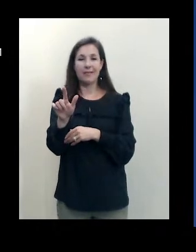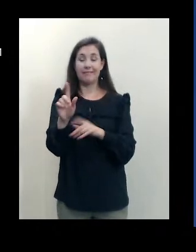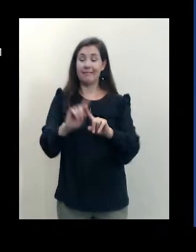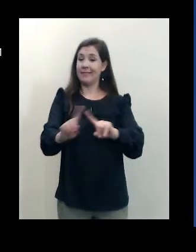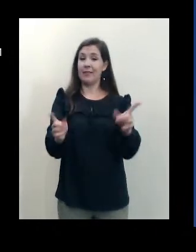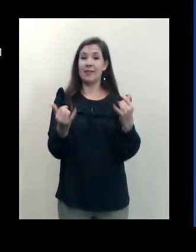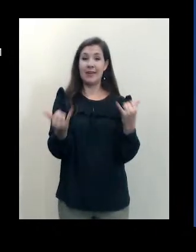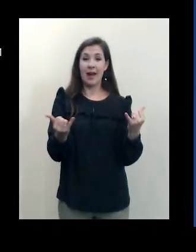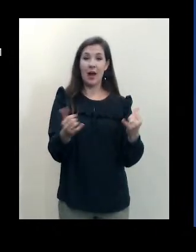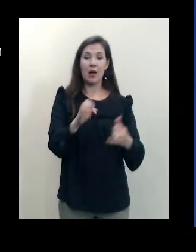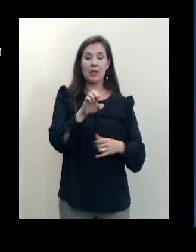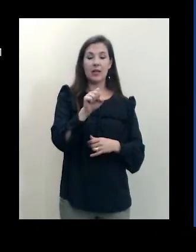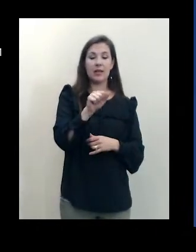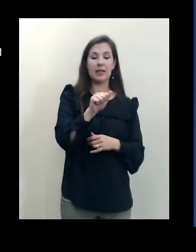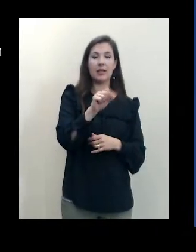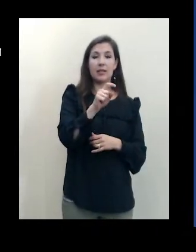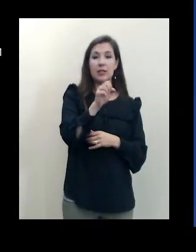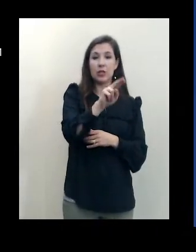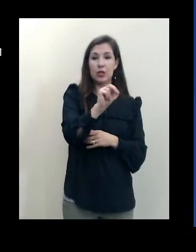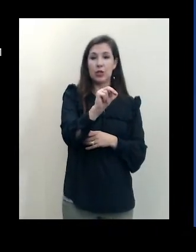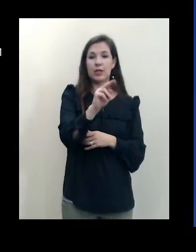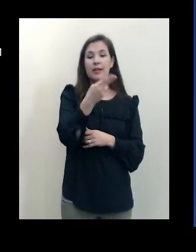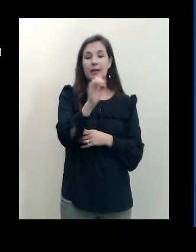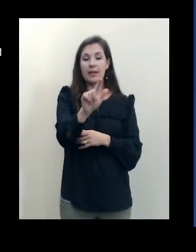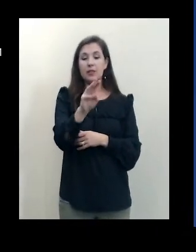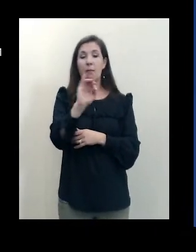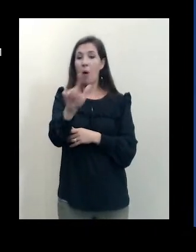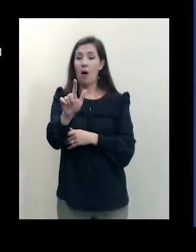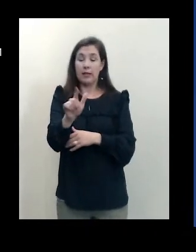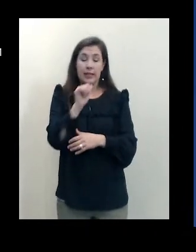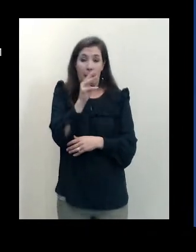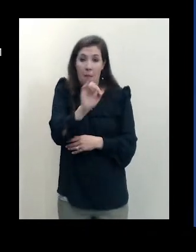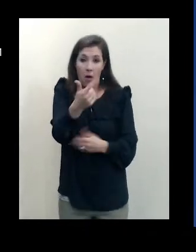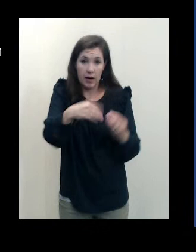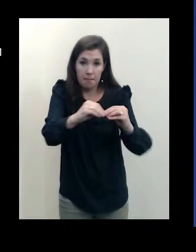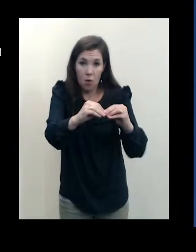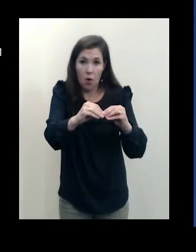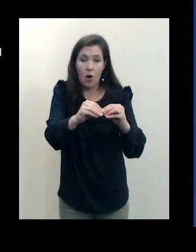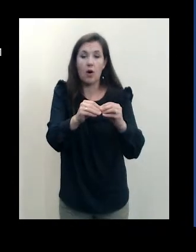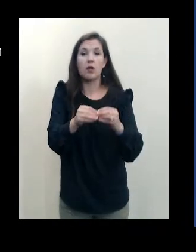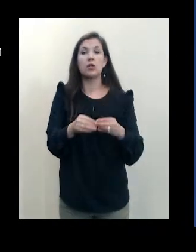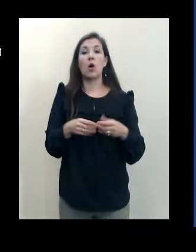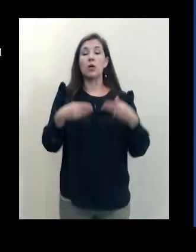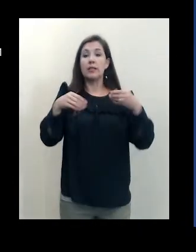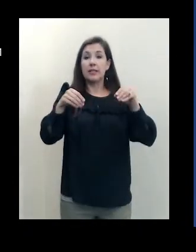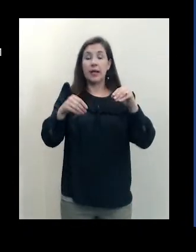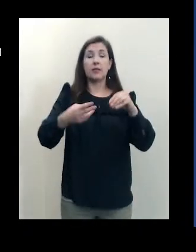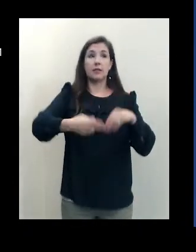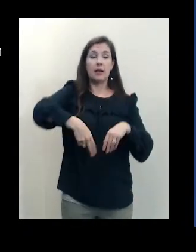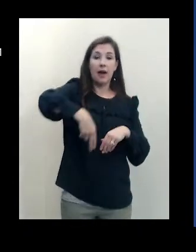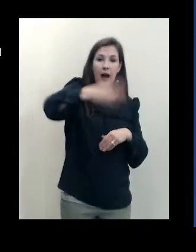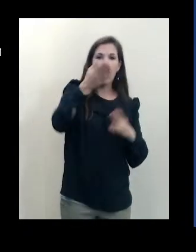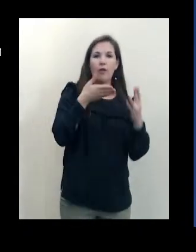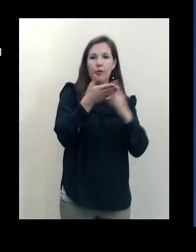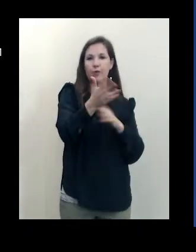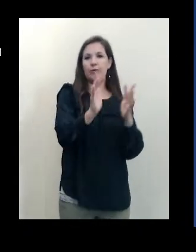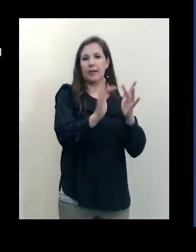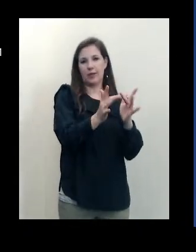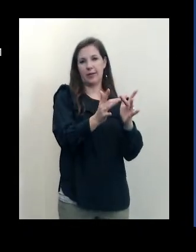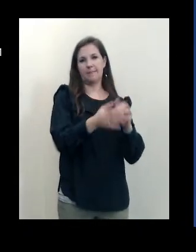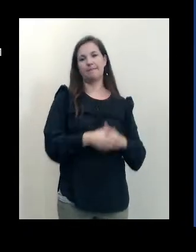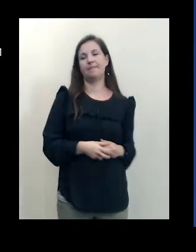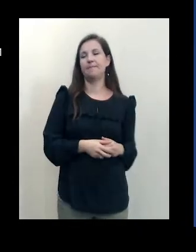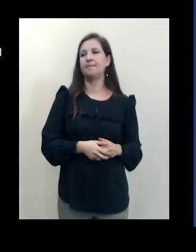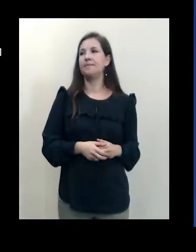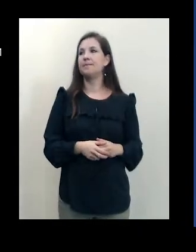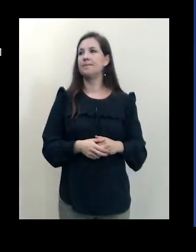be. Eastern Hills Mall isn't even a mall anymore. Our retail sales numbers are actually very high due to internet sales.